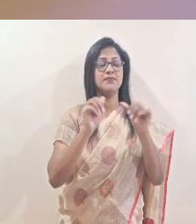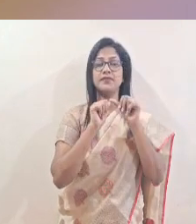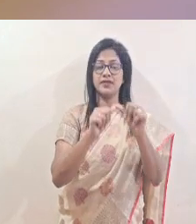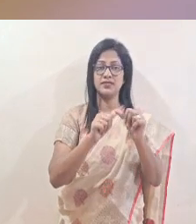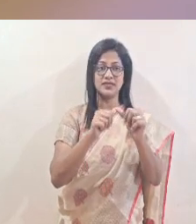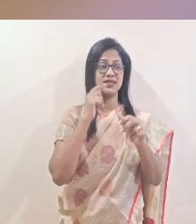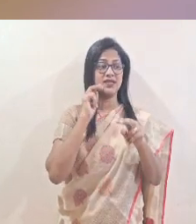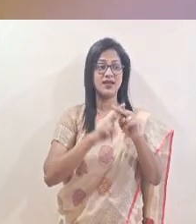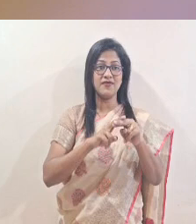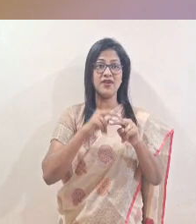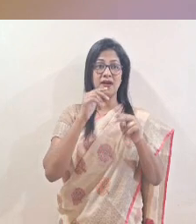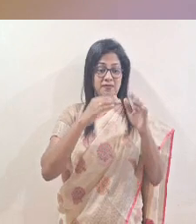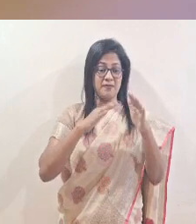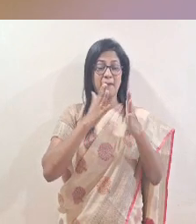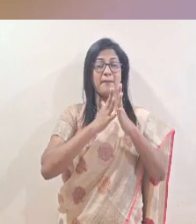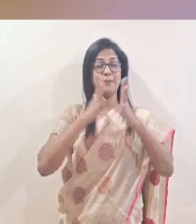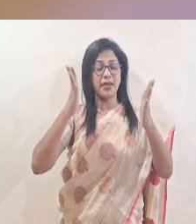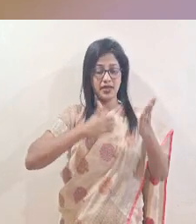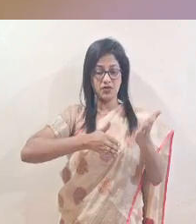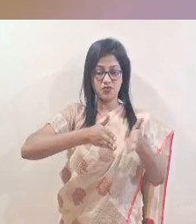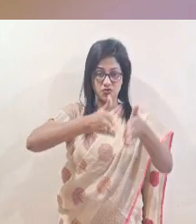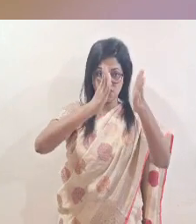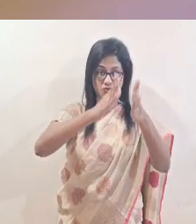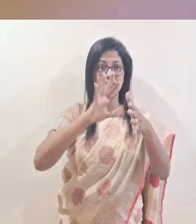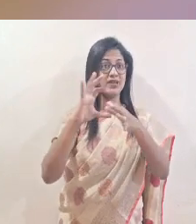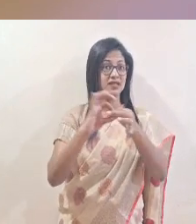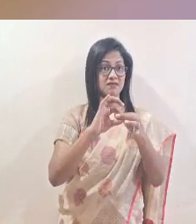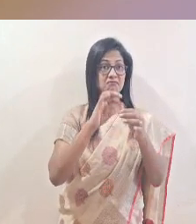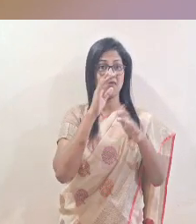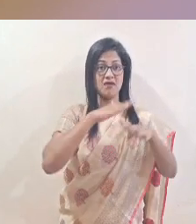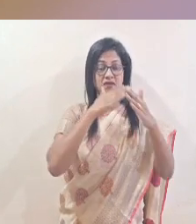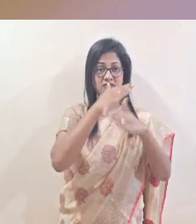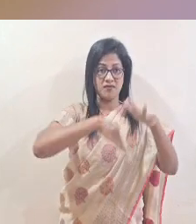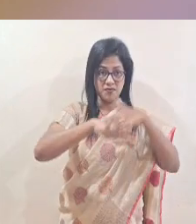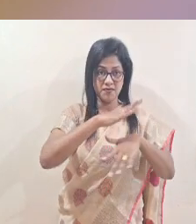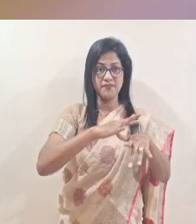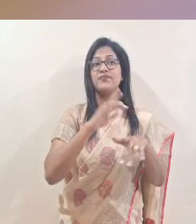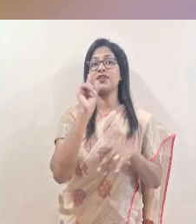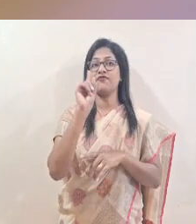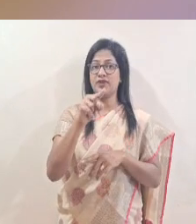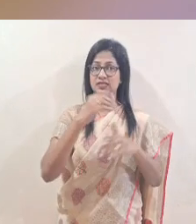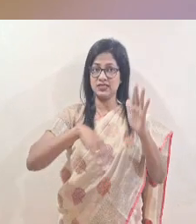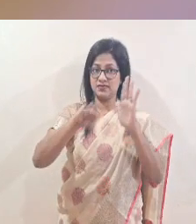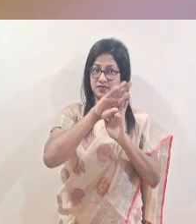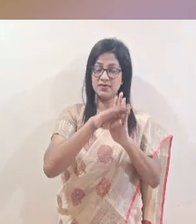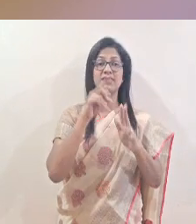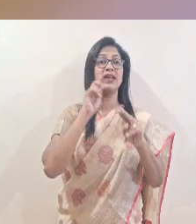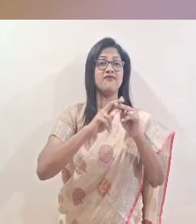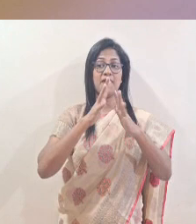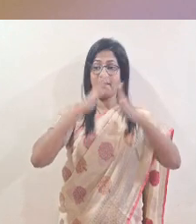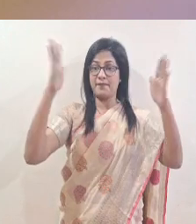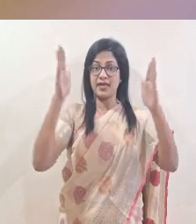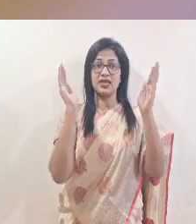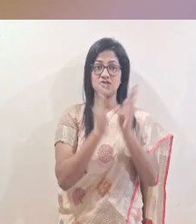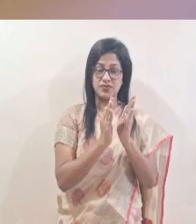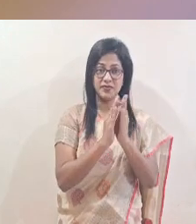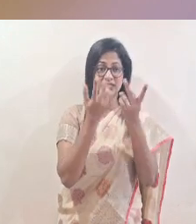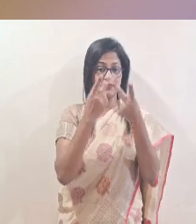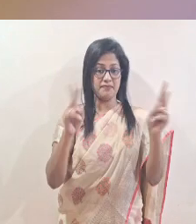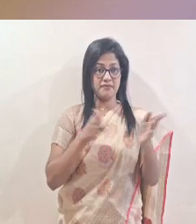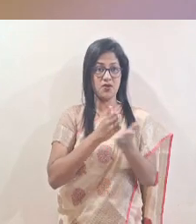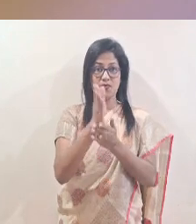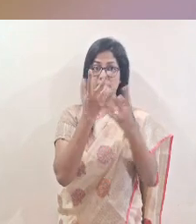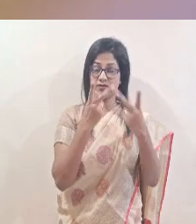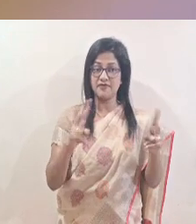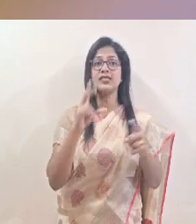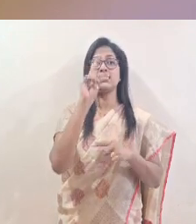a grid, if the major road is aligning with a particular pattern, then it's a first level. If major and minor road having a combination of